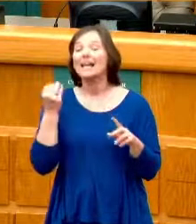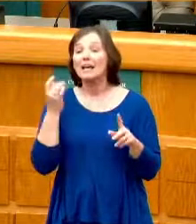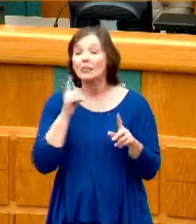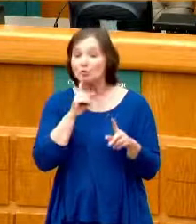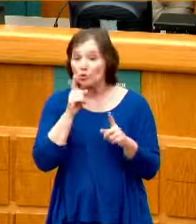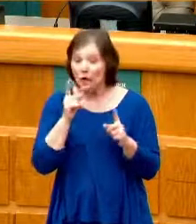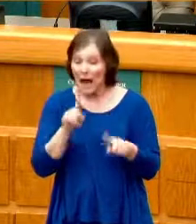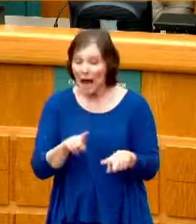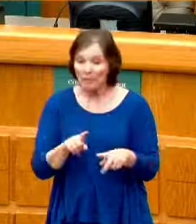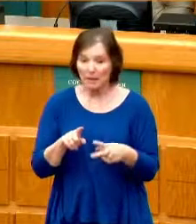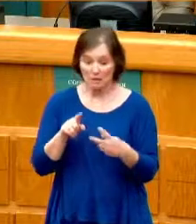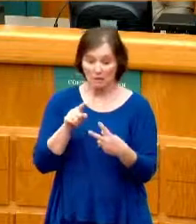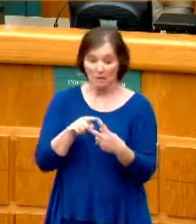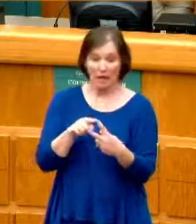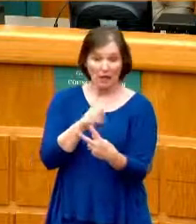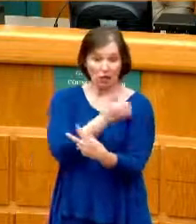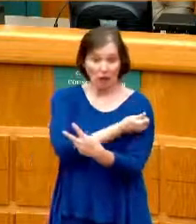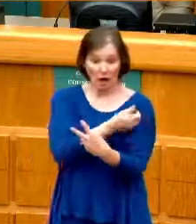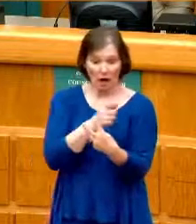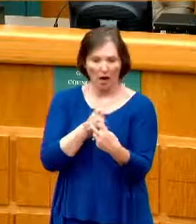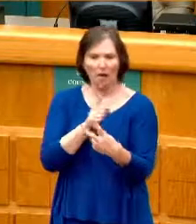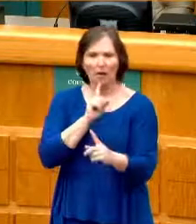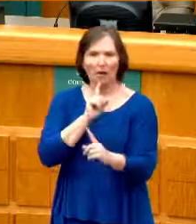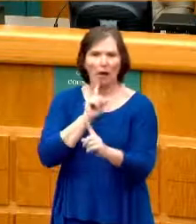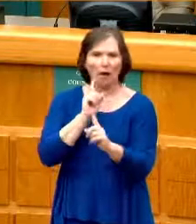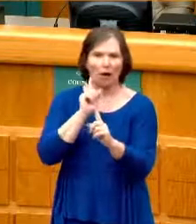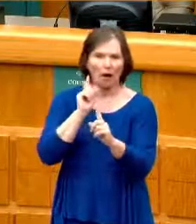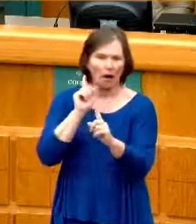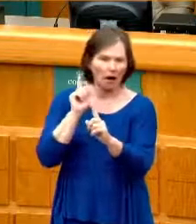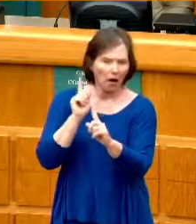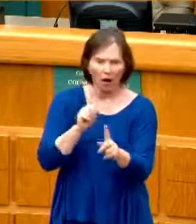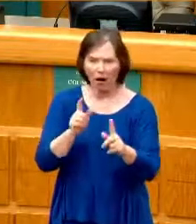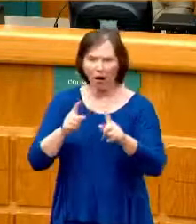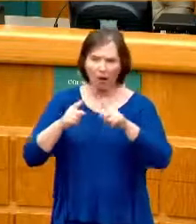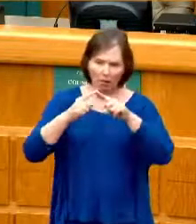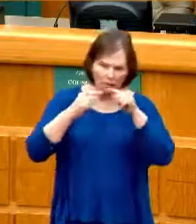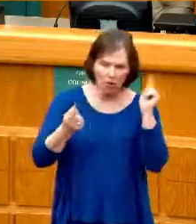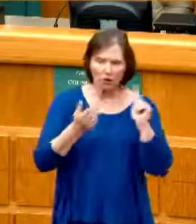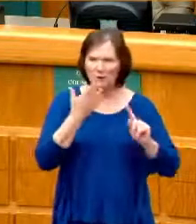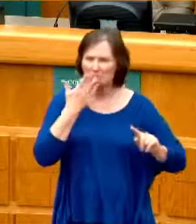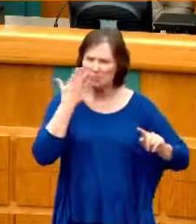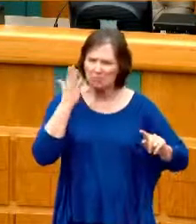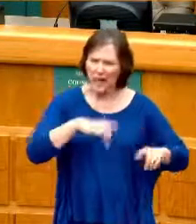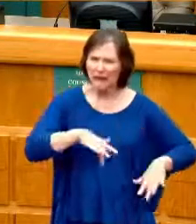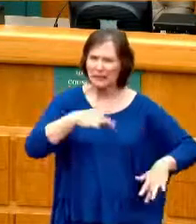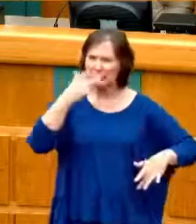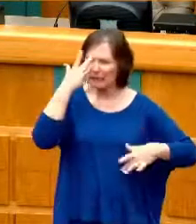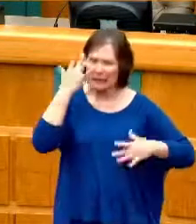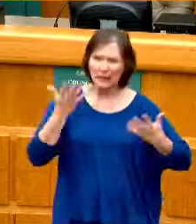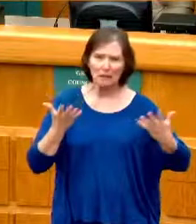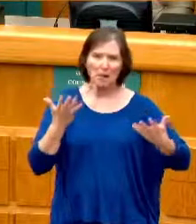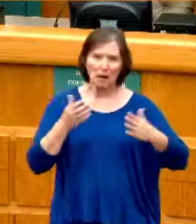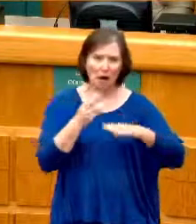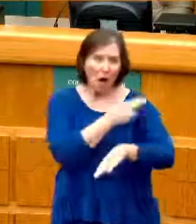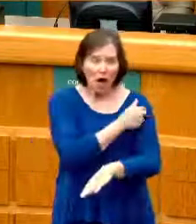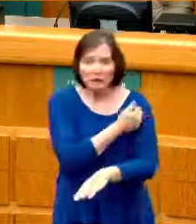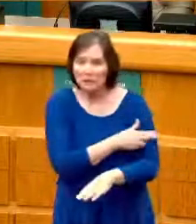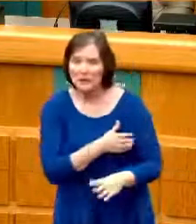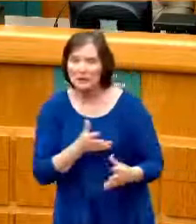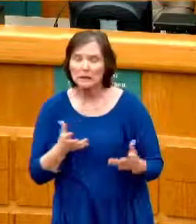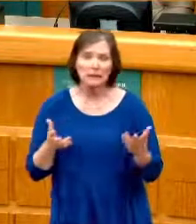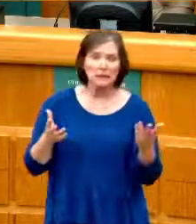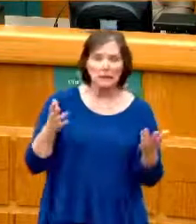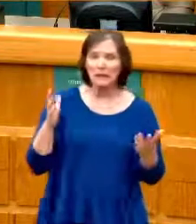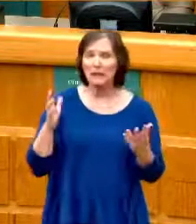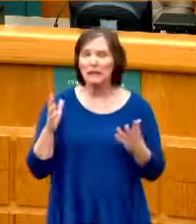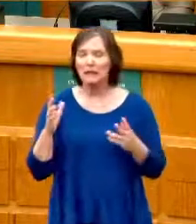allergic to the first vaccine. If you have a severe allergic reaction, which could mean, you end up in the hospital, but you really want